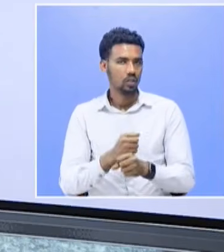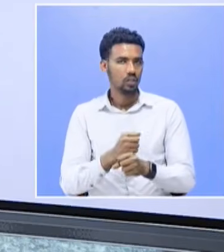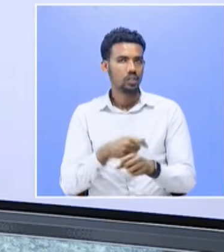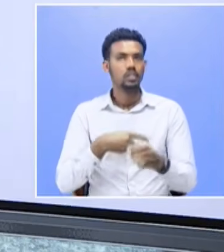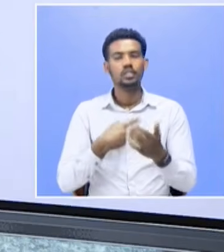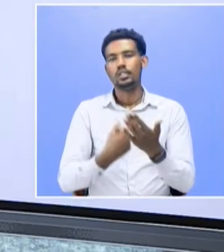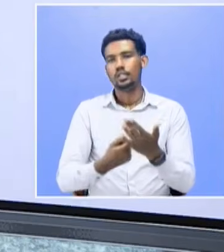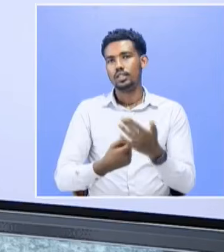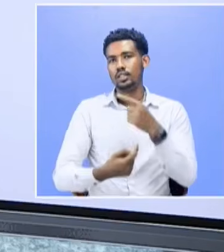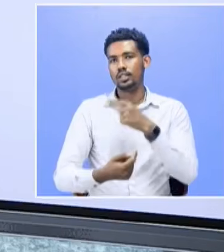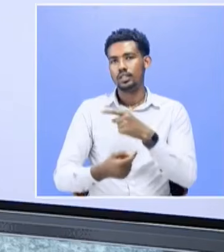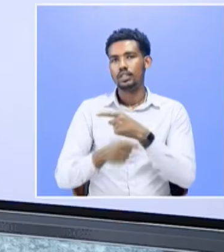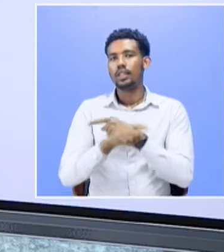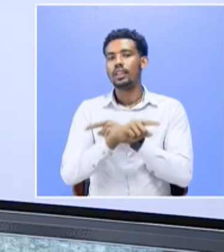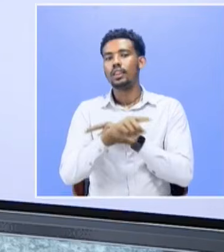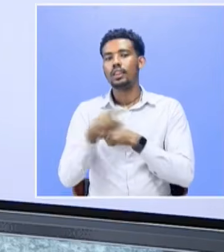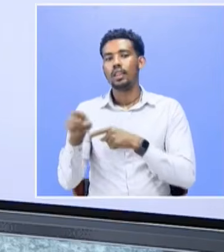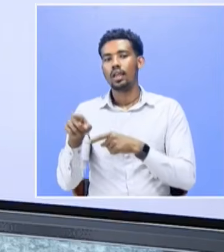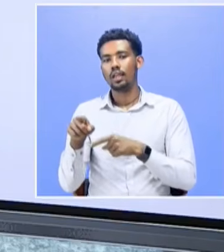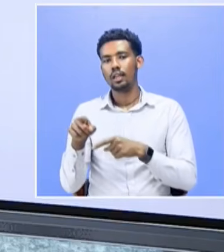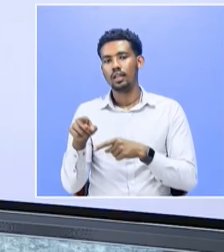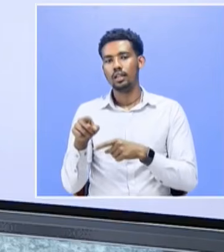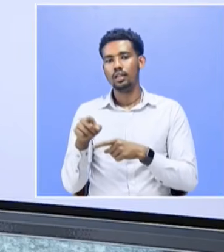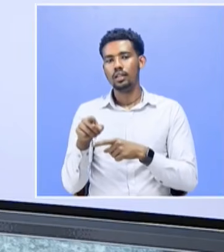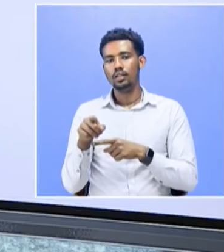Here is they